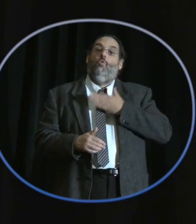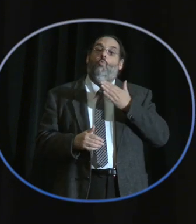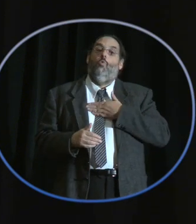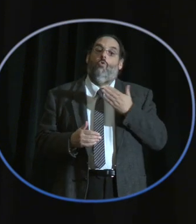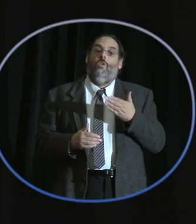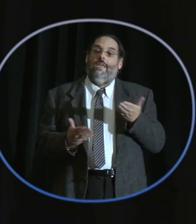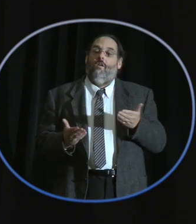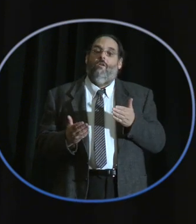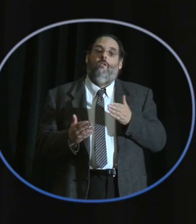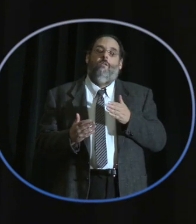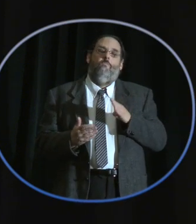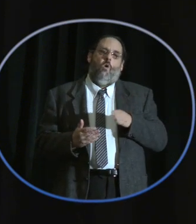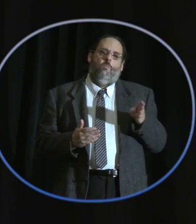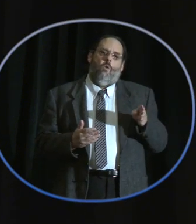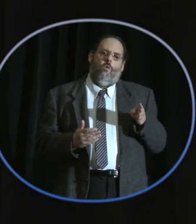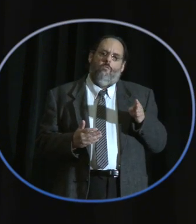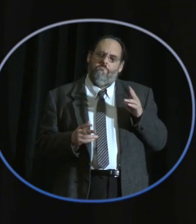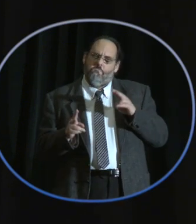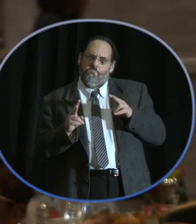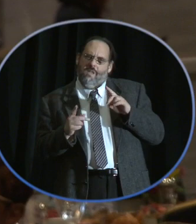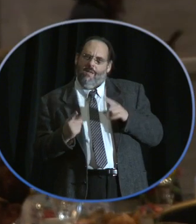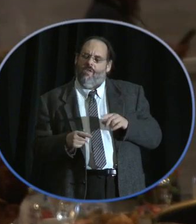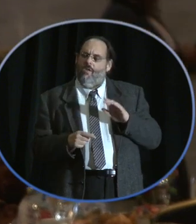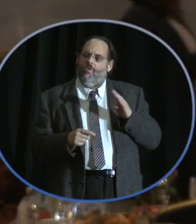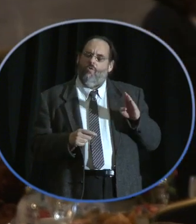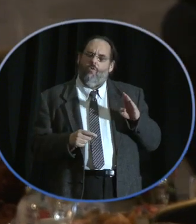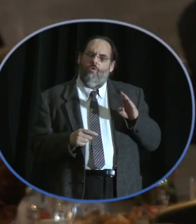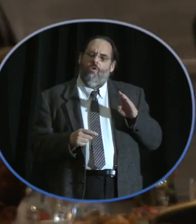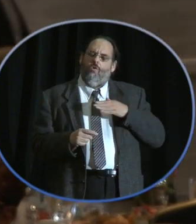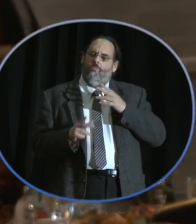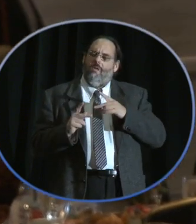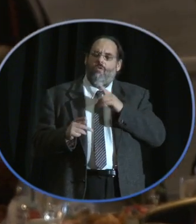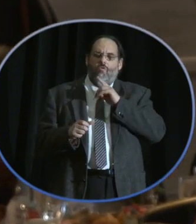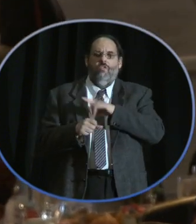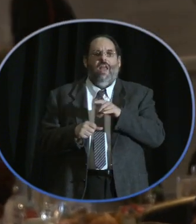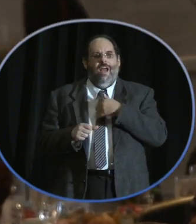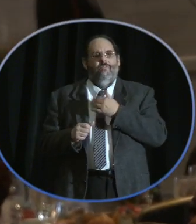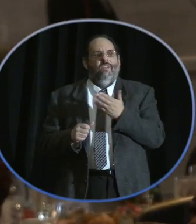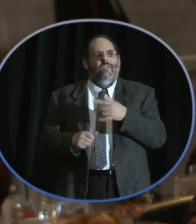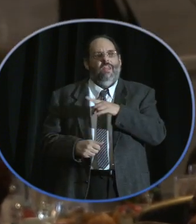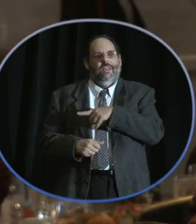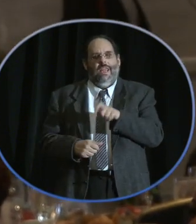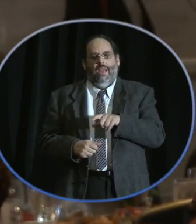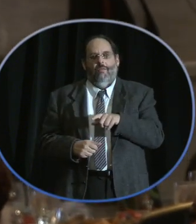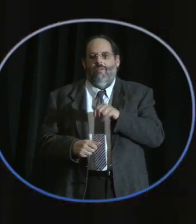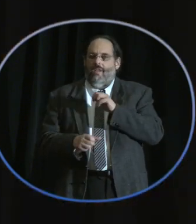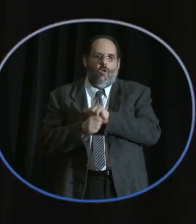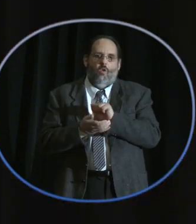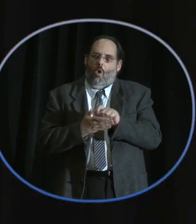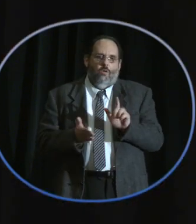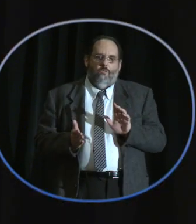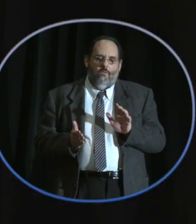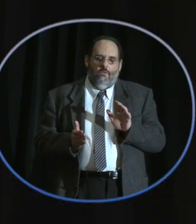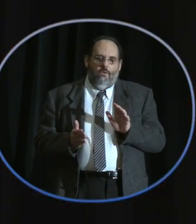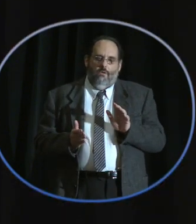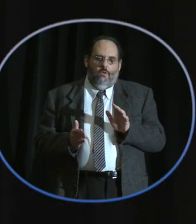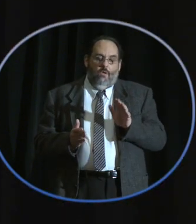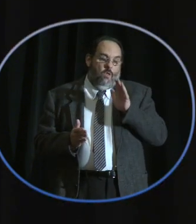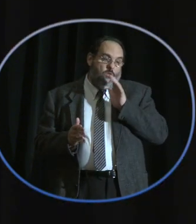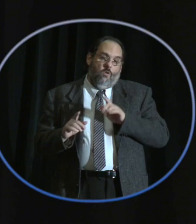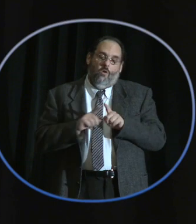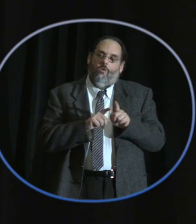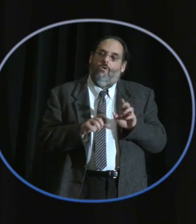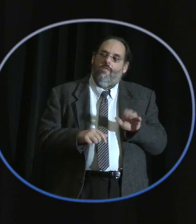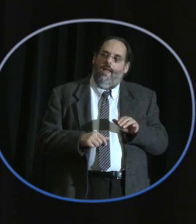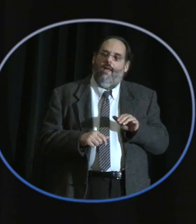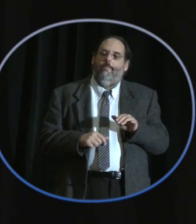really looking at what is happening with our youth and making sure that they have what they need. But that's not it. That's not all of it. She has done